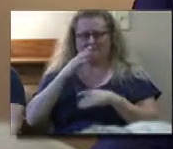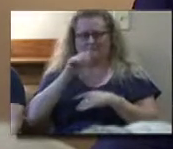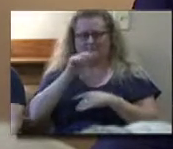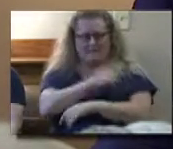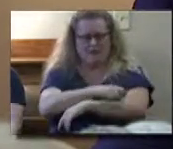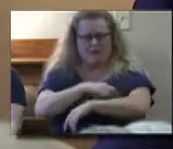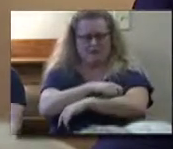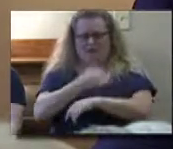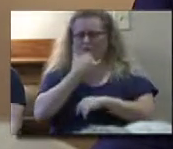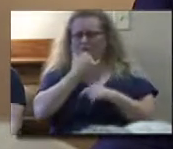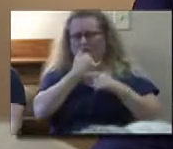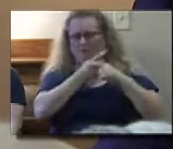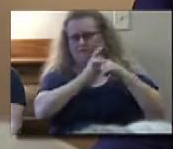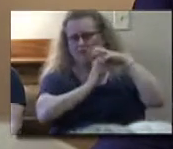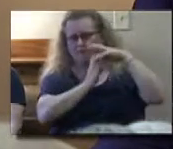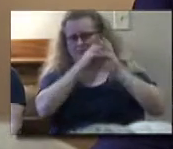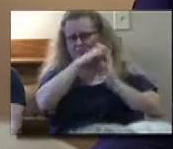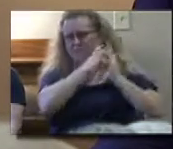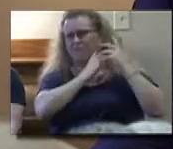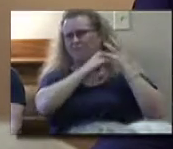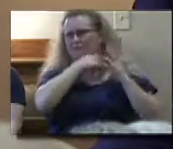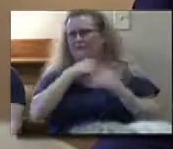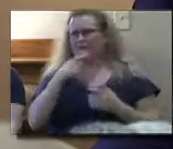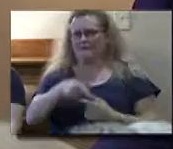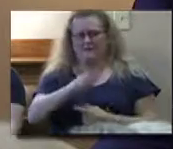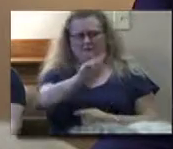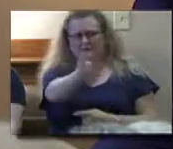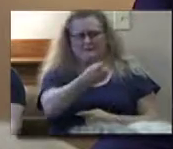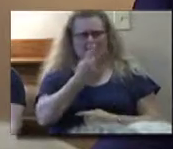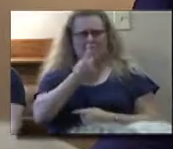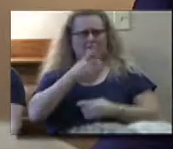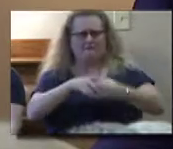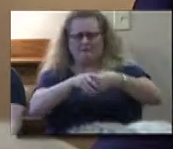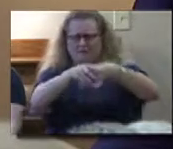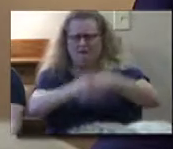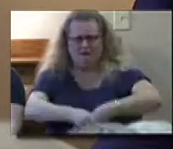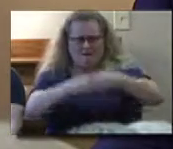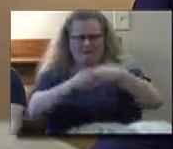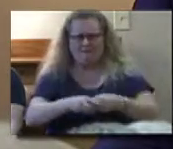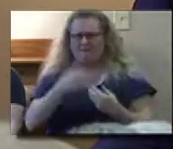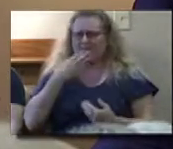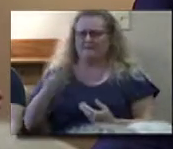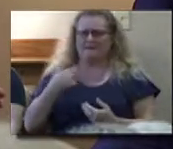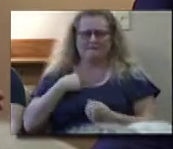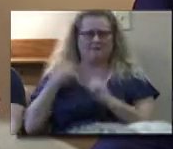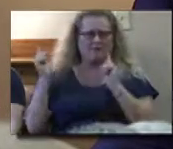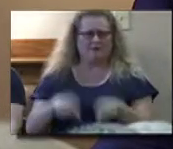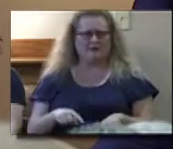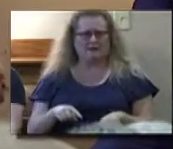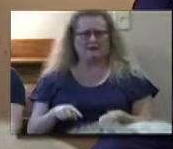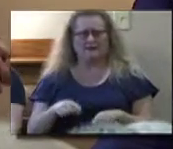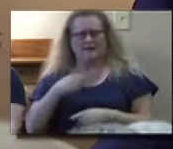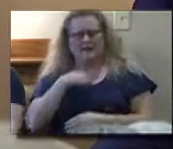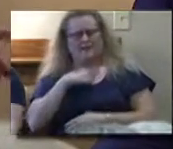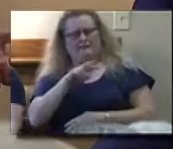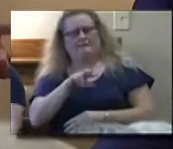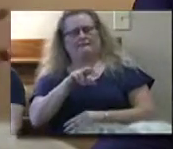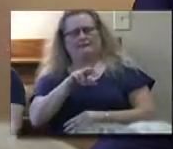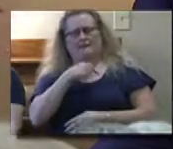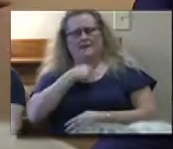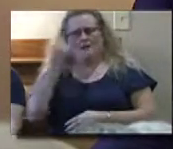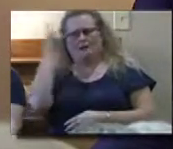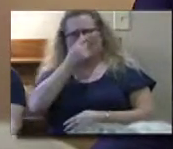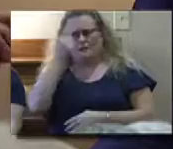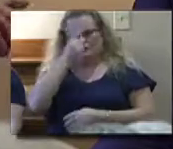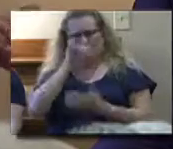all across them. They're the ones that come up to me and very warmly shake my hand and thank me for being there. And I wonder,